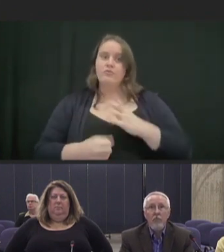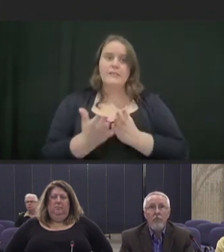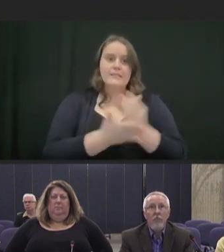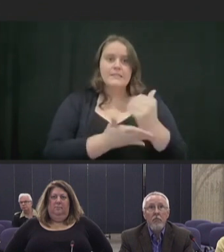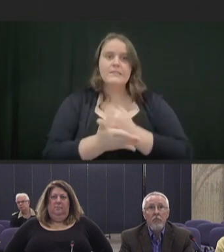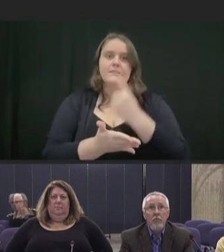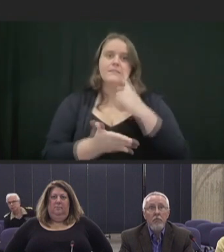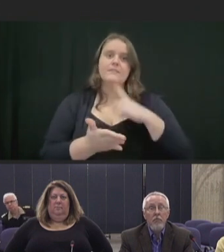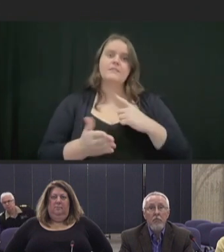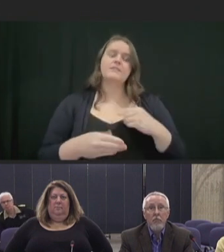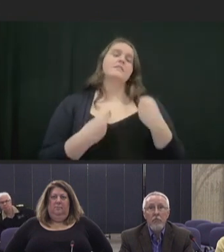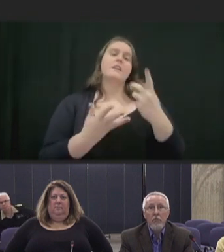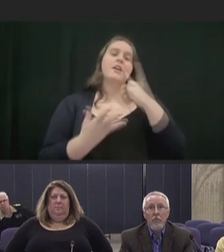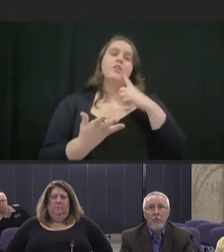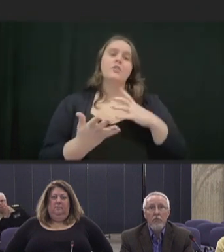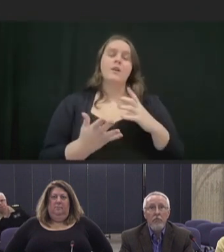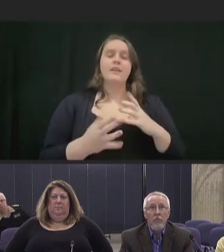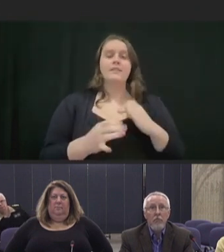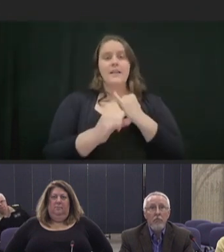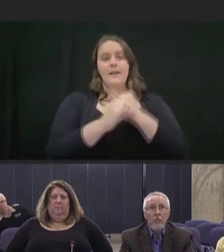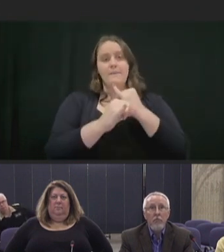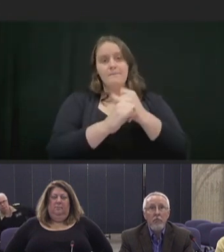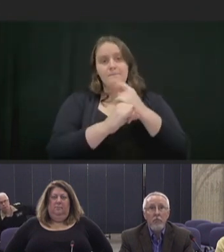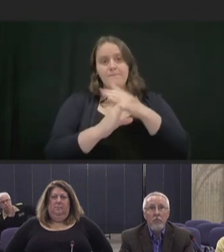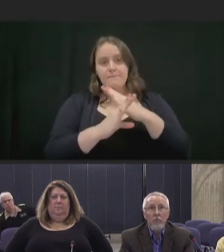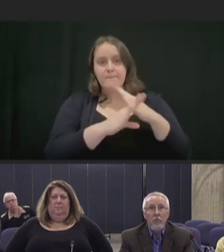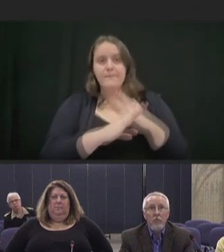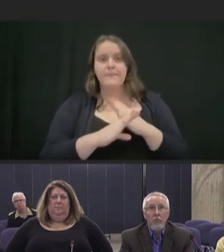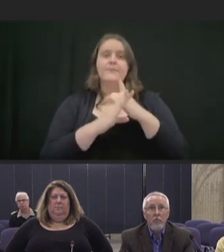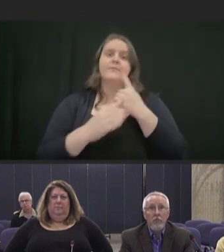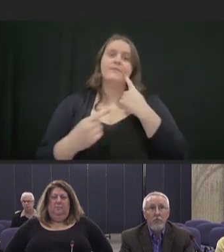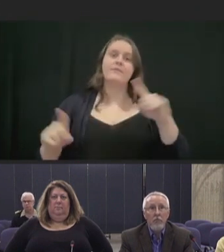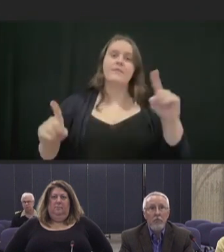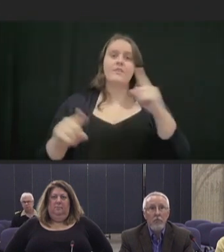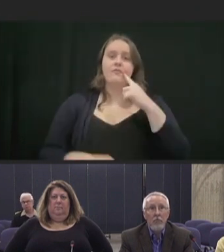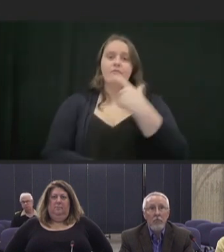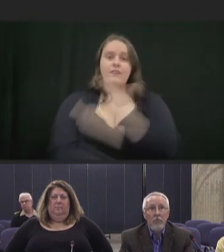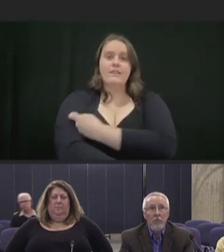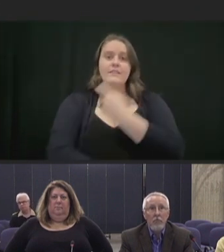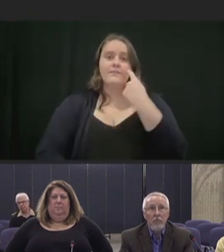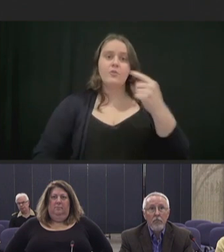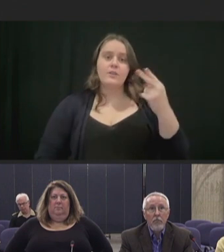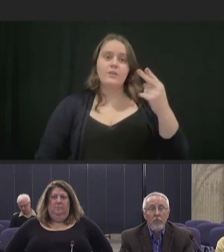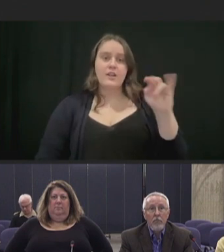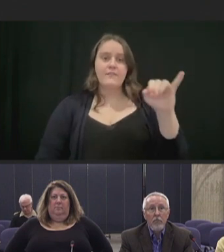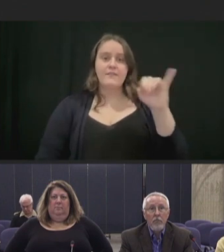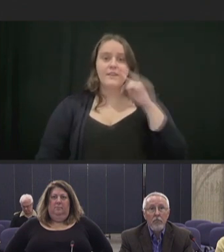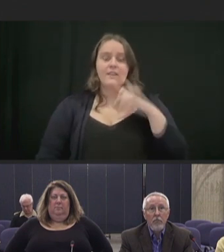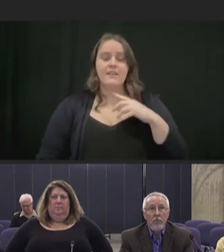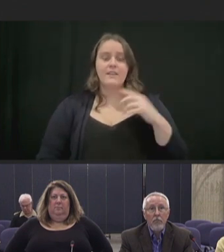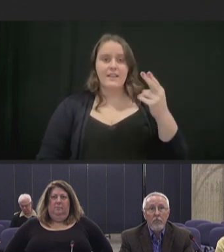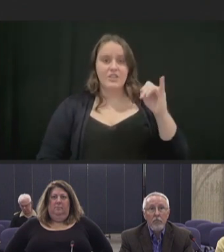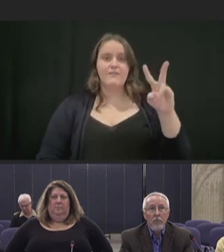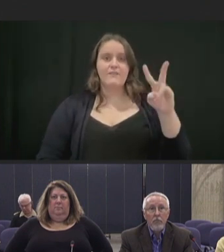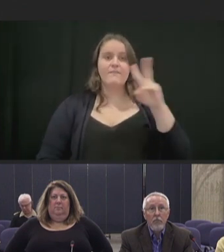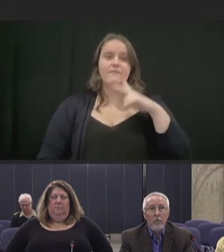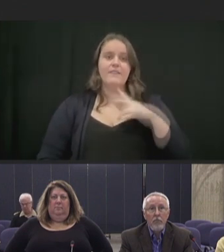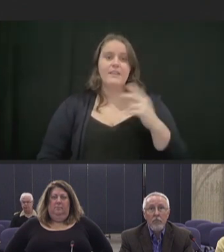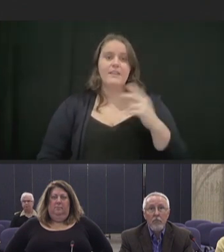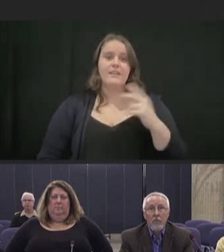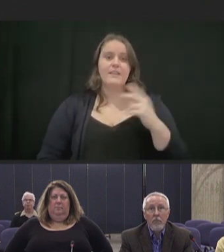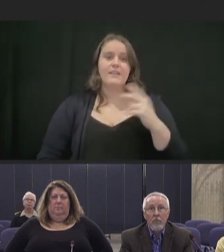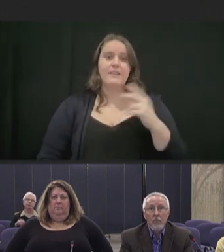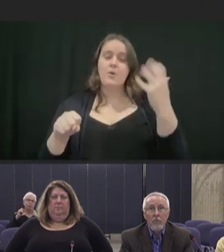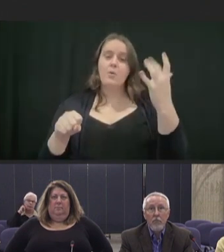HIV vaccine candidates with the goal of developing a safe and effective vaccine as rapidly as possible for prevention of